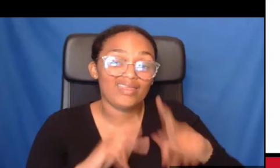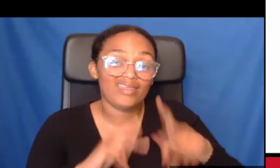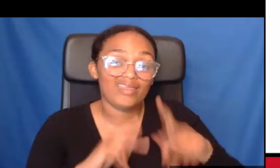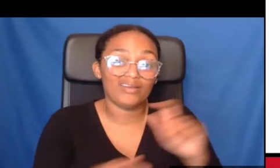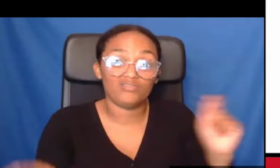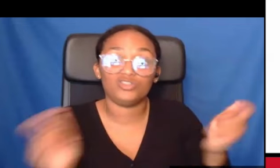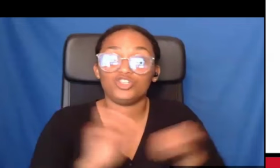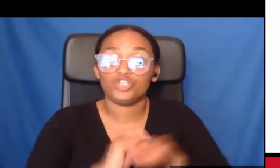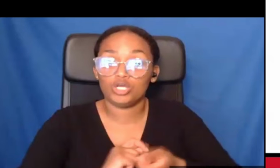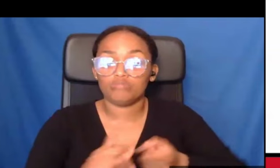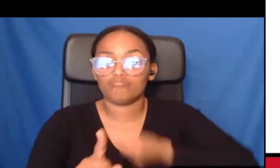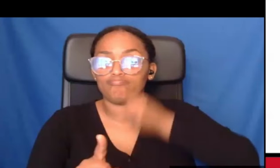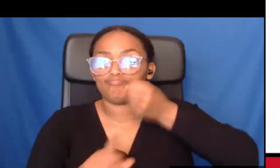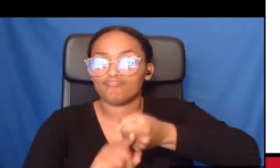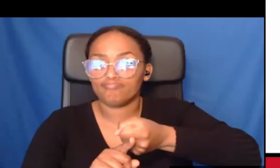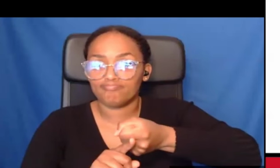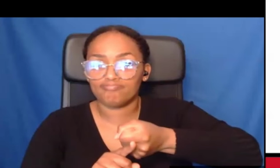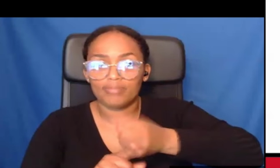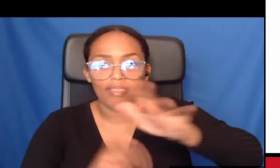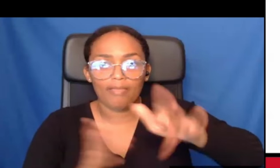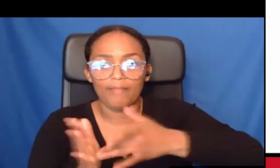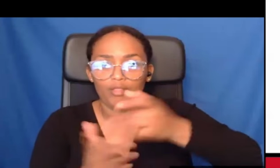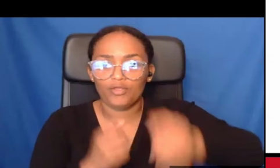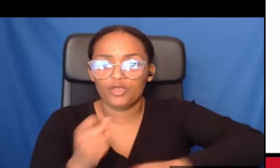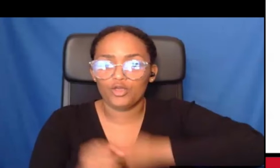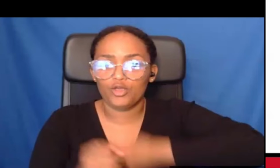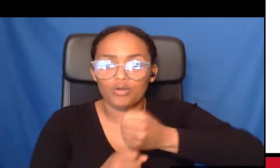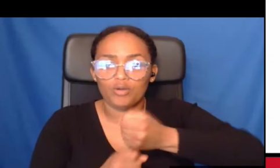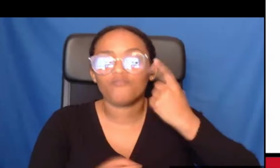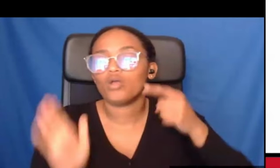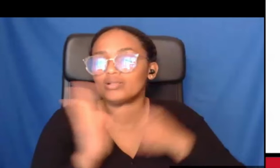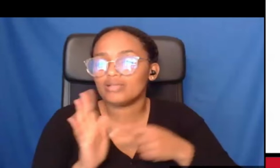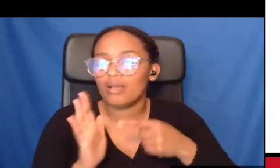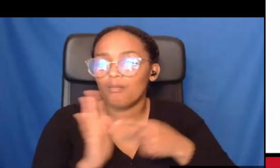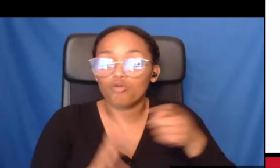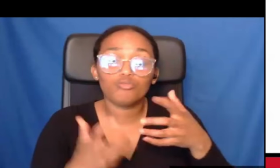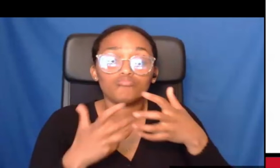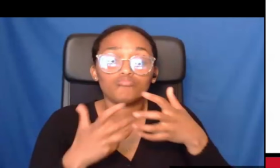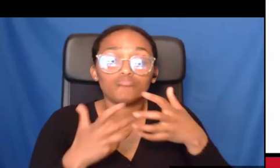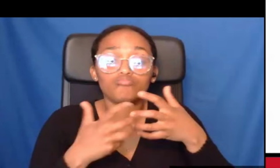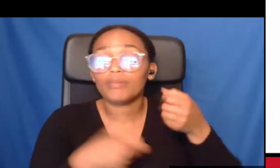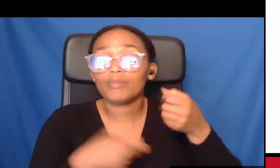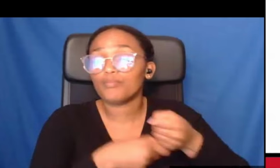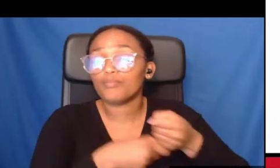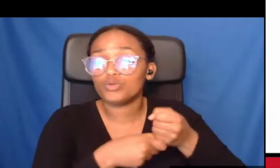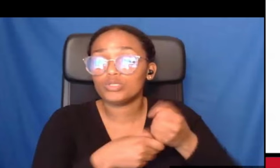change mid-year, let's say you're manufacturing something and